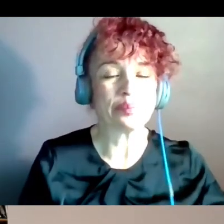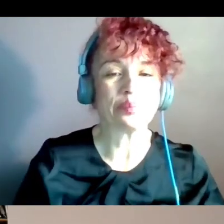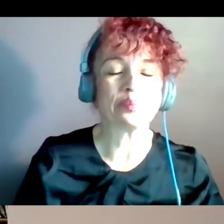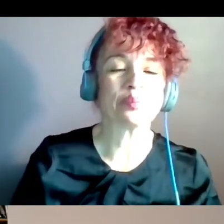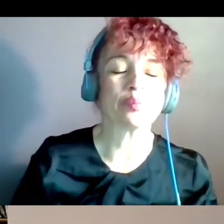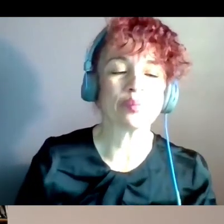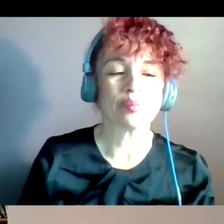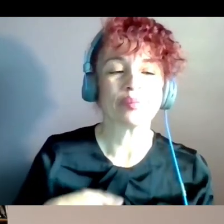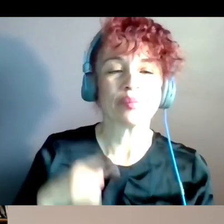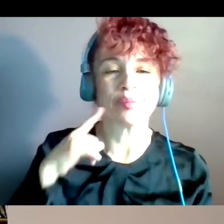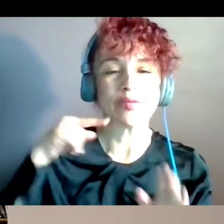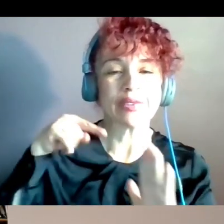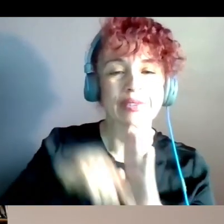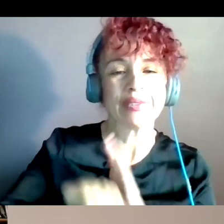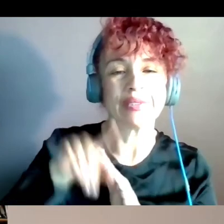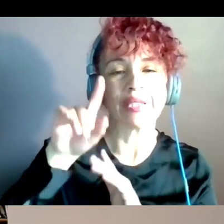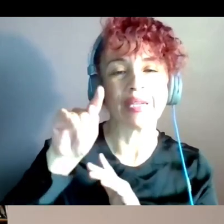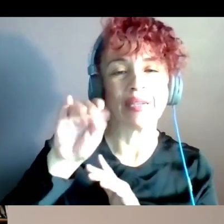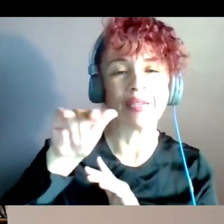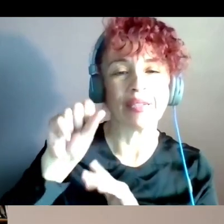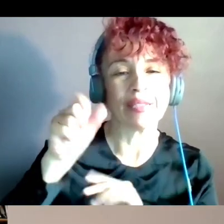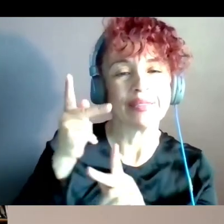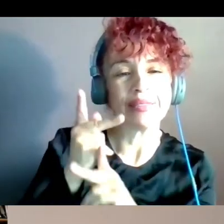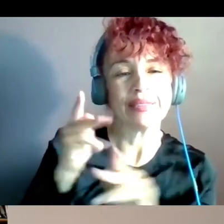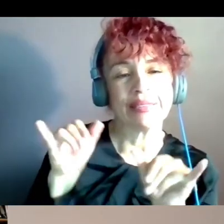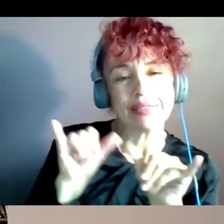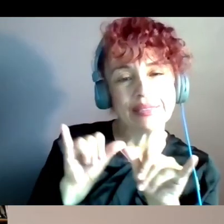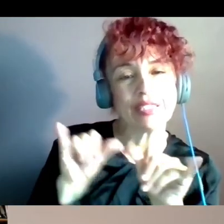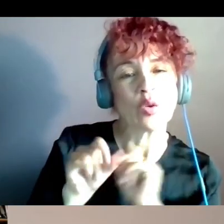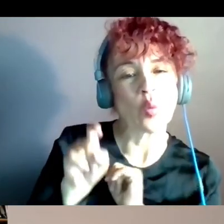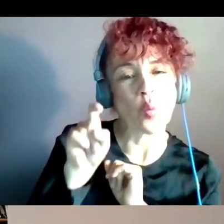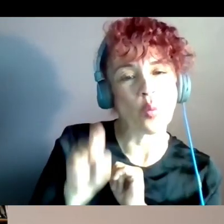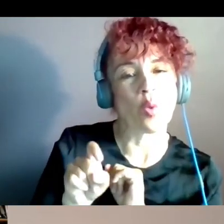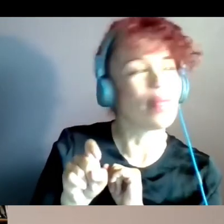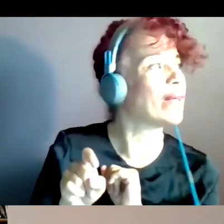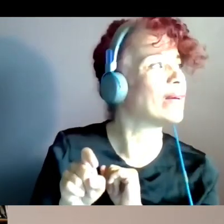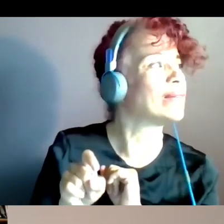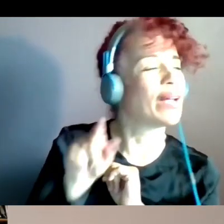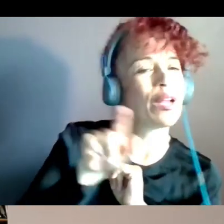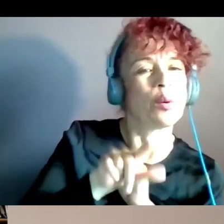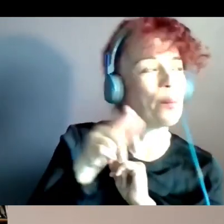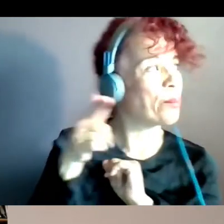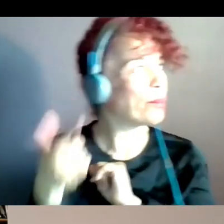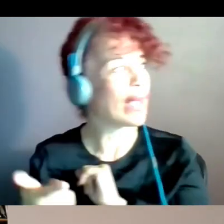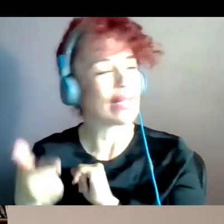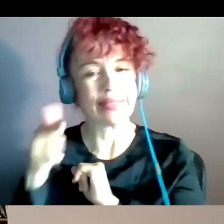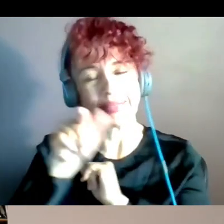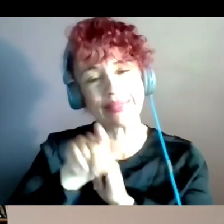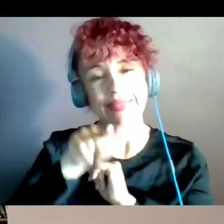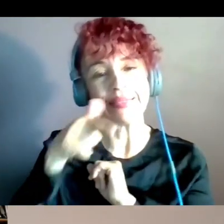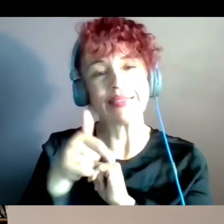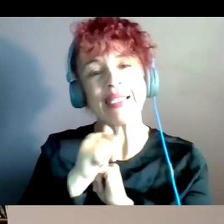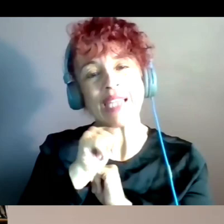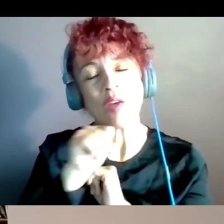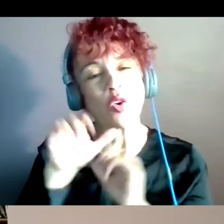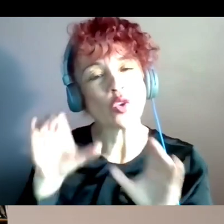But I've got some steeper tools that I kind of keep to the side for when I need them. And I was constantly going back and forth. It was maddening. And it's not even I was doing